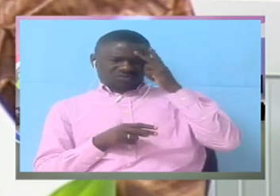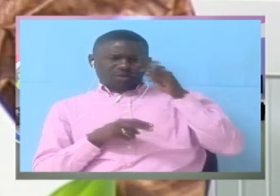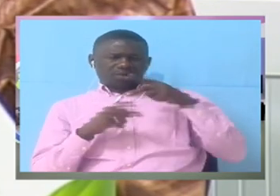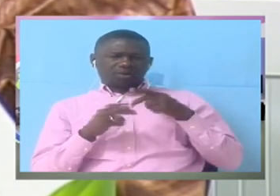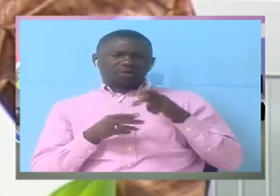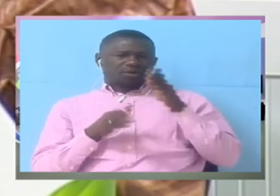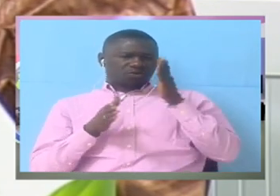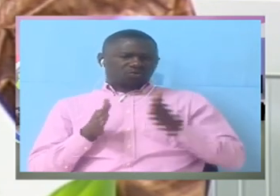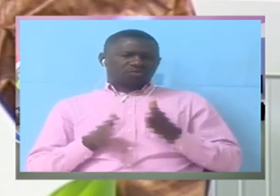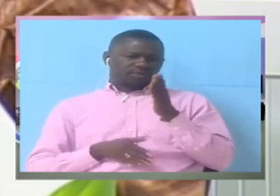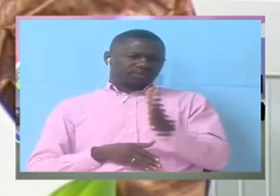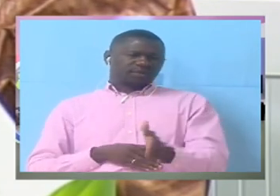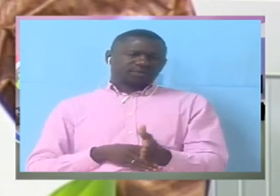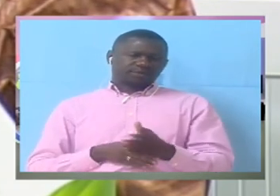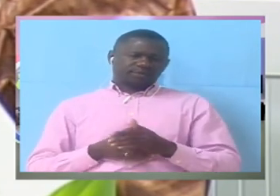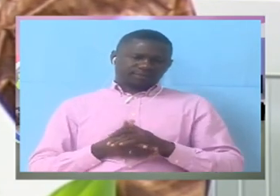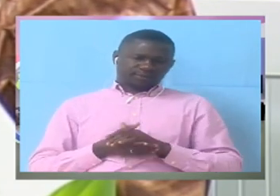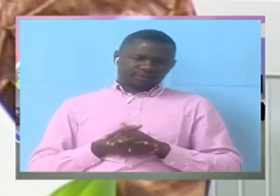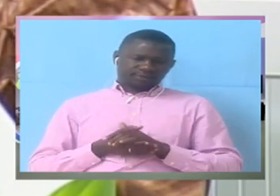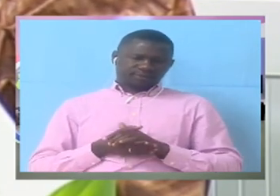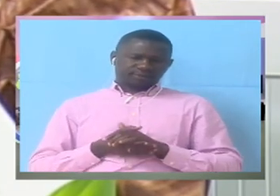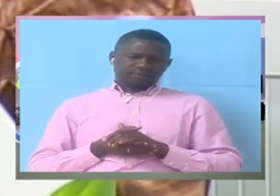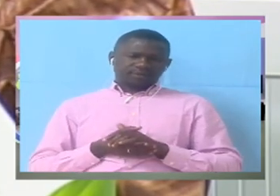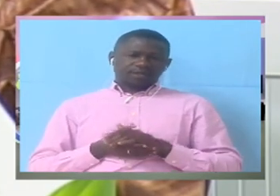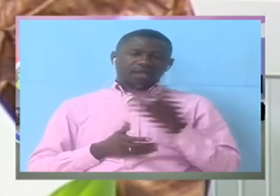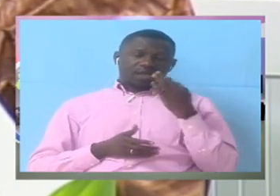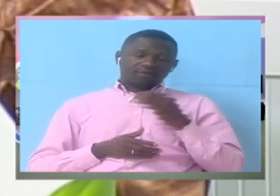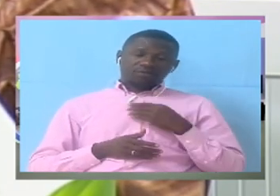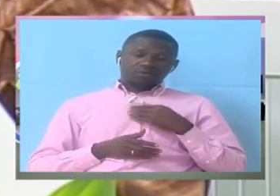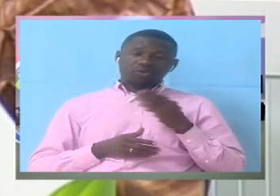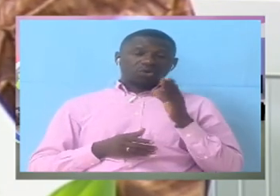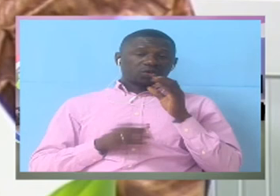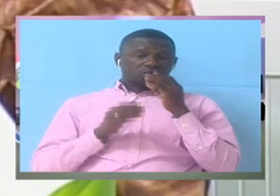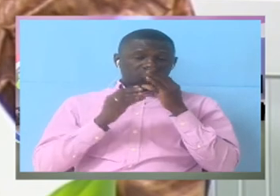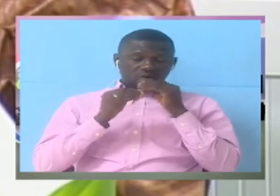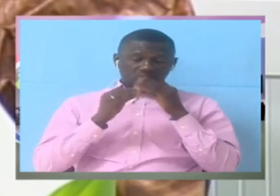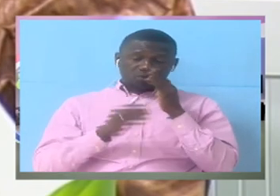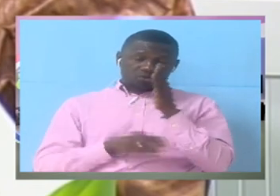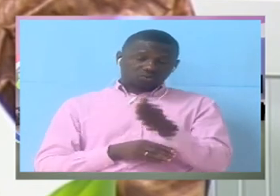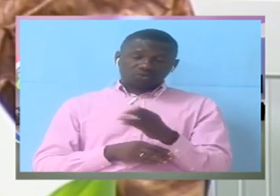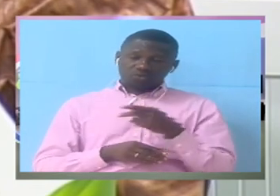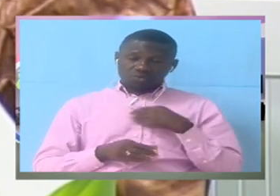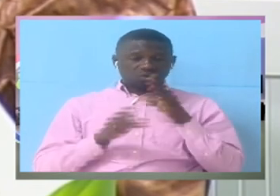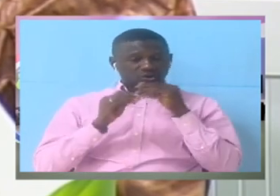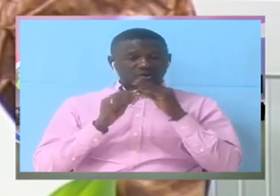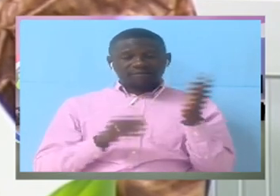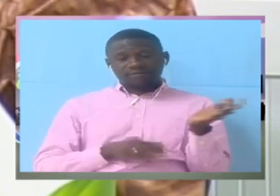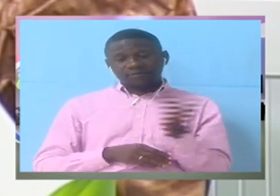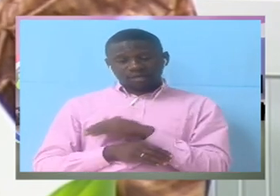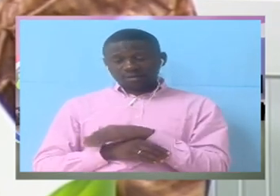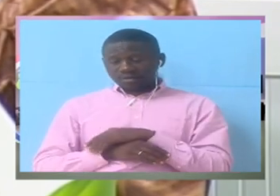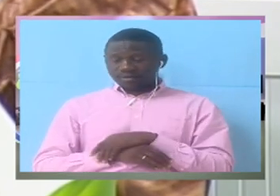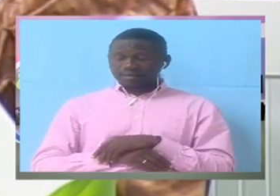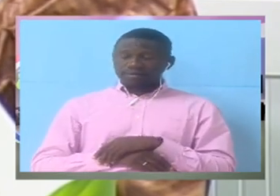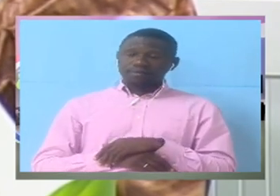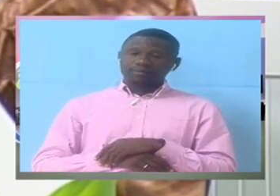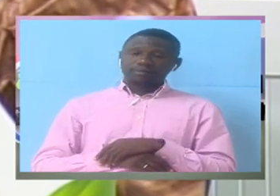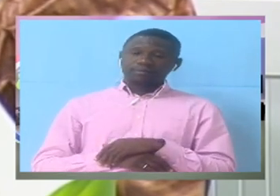me about human beings. If you don't speak the truth, you will speak lies.